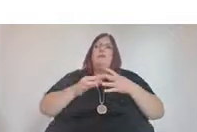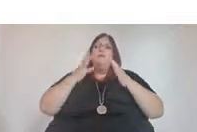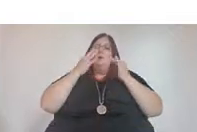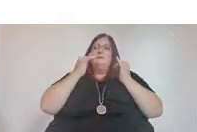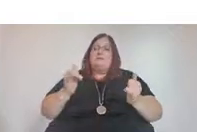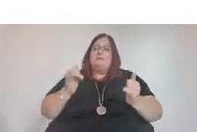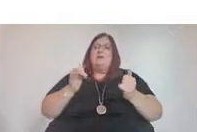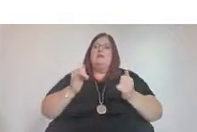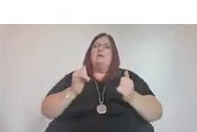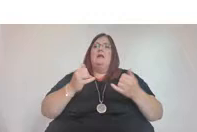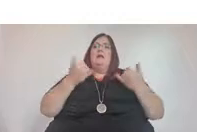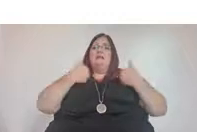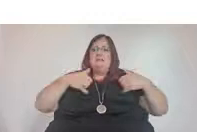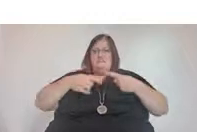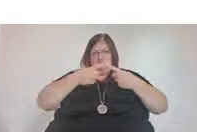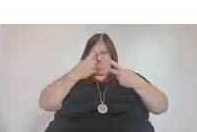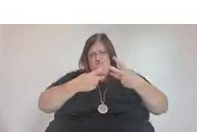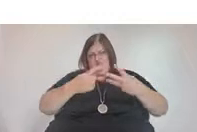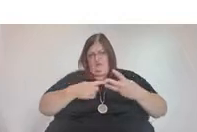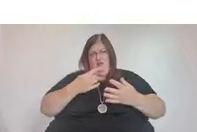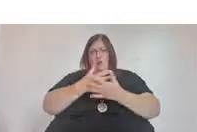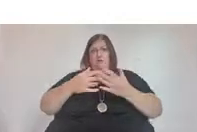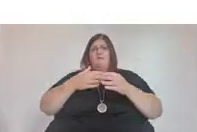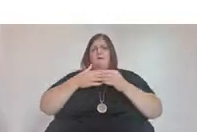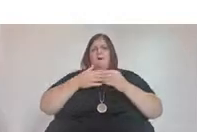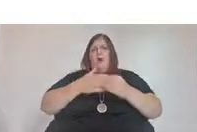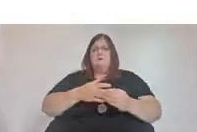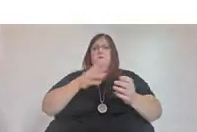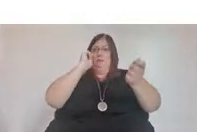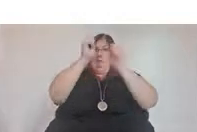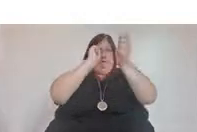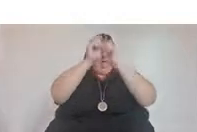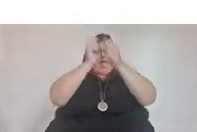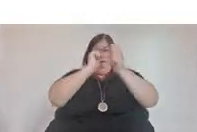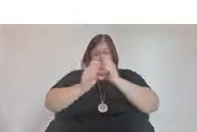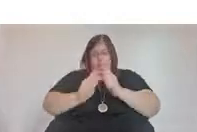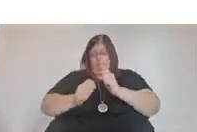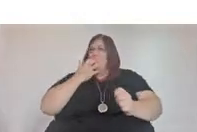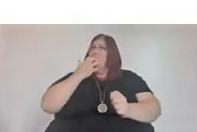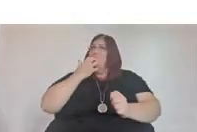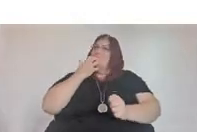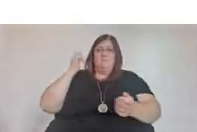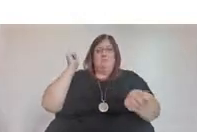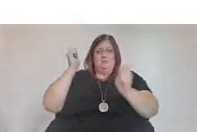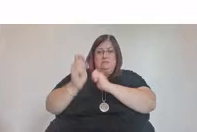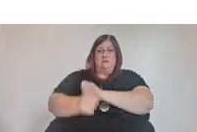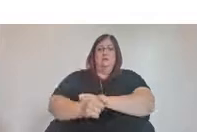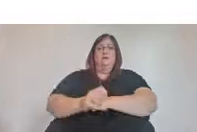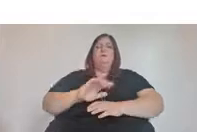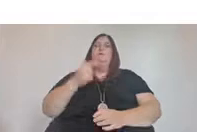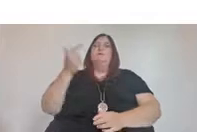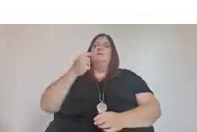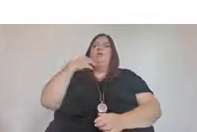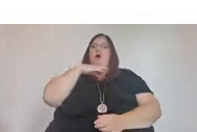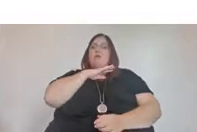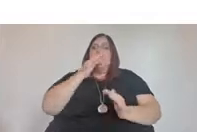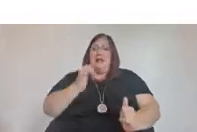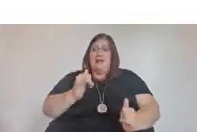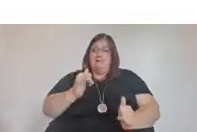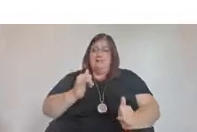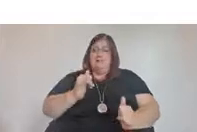testing and the symptoms and lots of other guidance changed regularly throughout last year. So the 1,700 tests were delivered